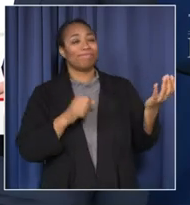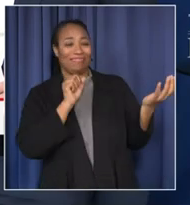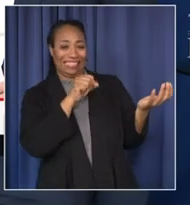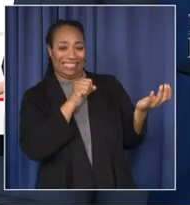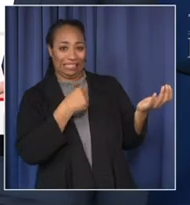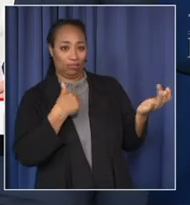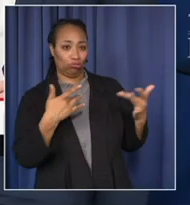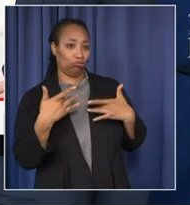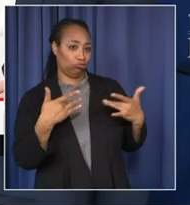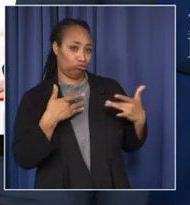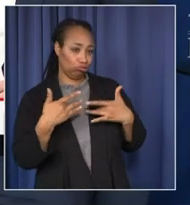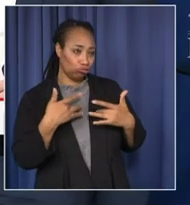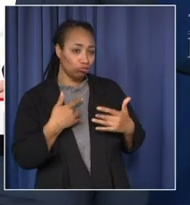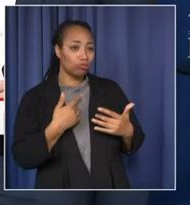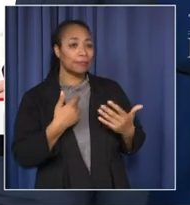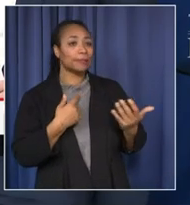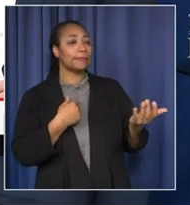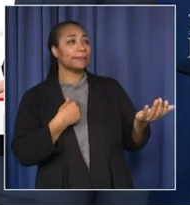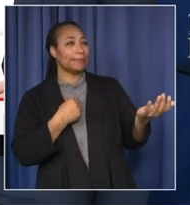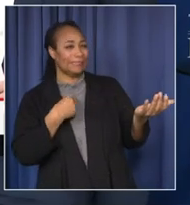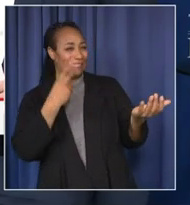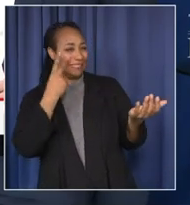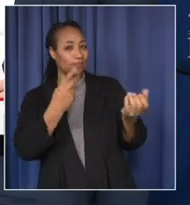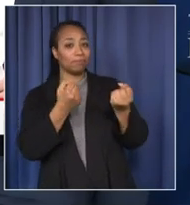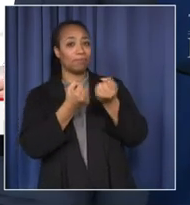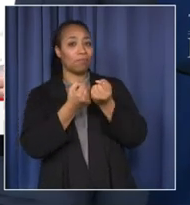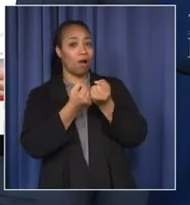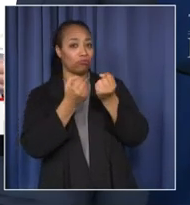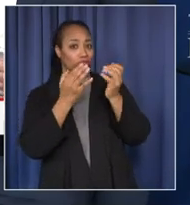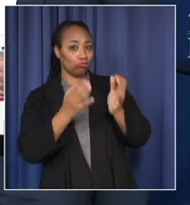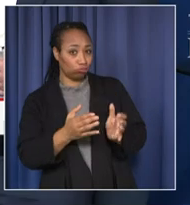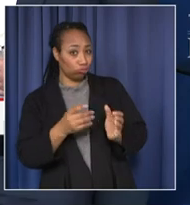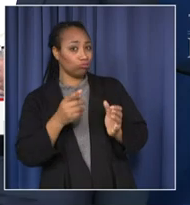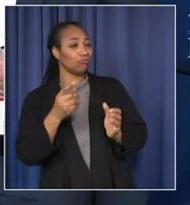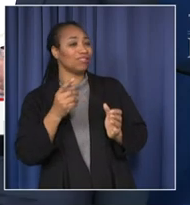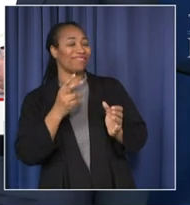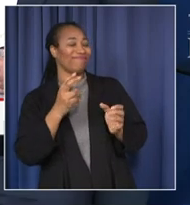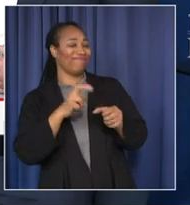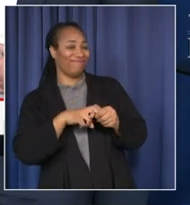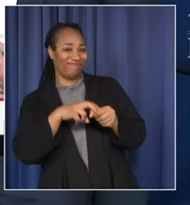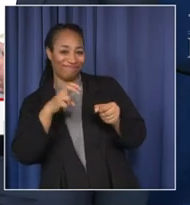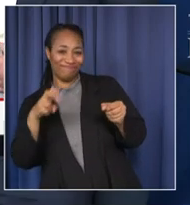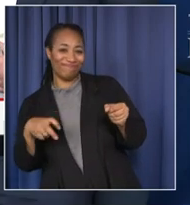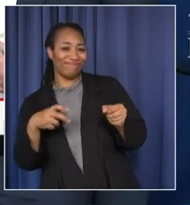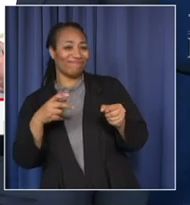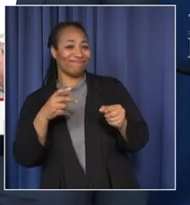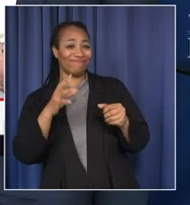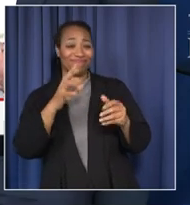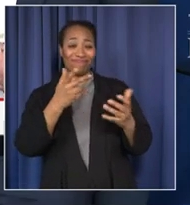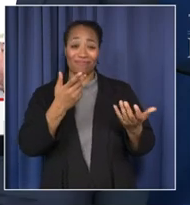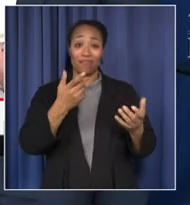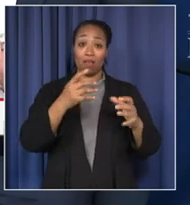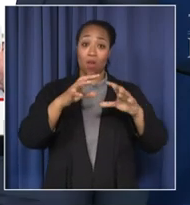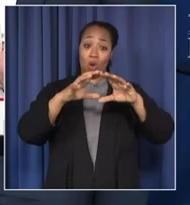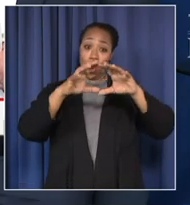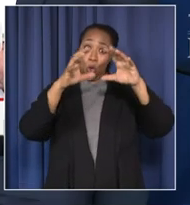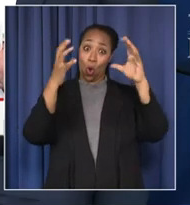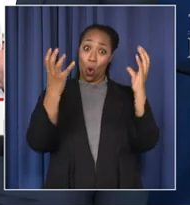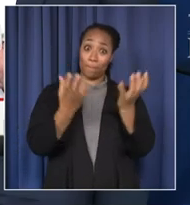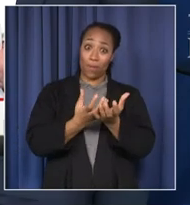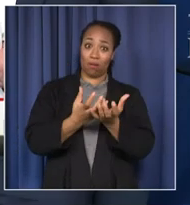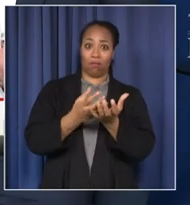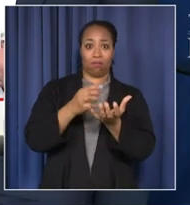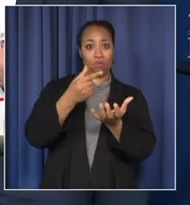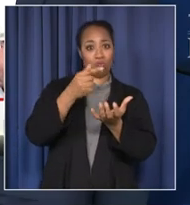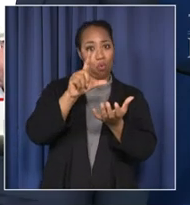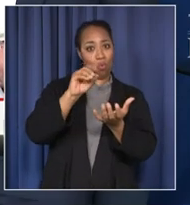this is a global event. It happens in places around the world, and I think it would be helpful to have